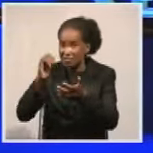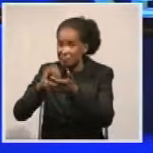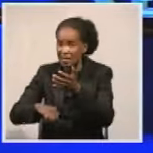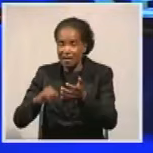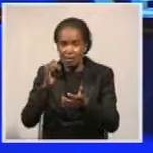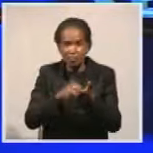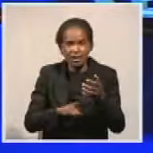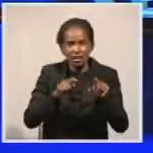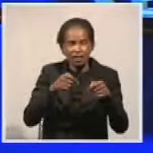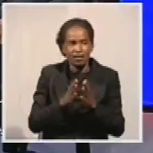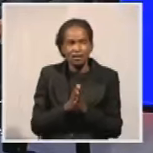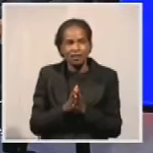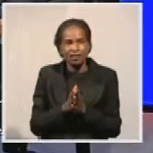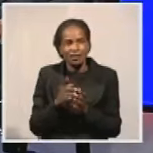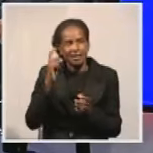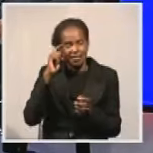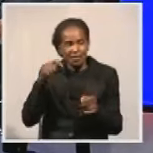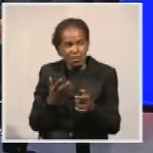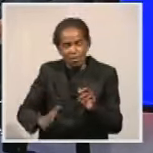for them, it was their retirement packages.